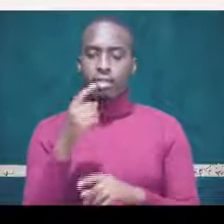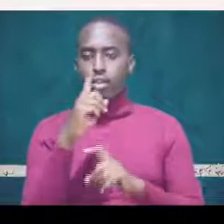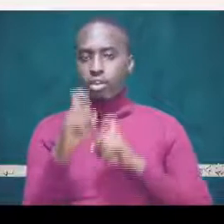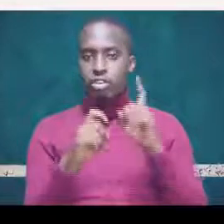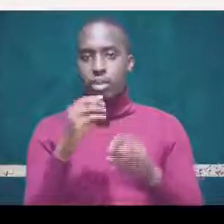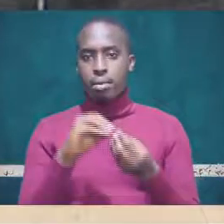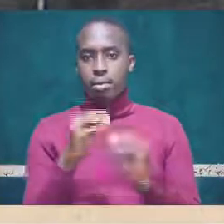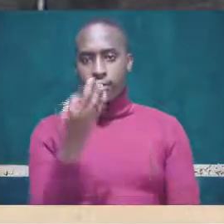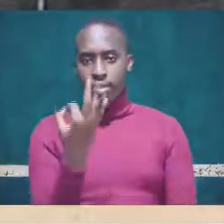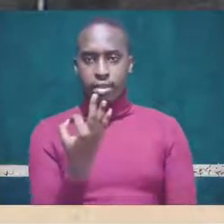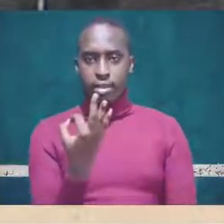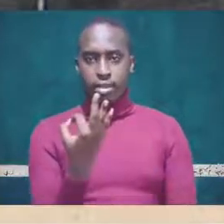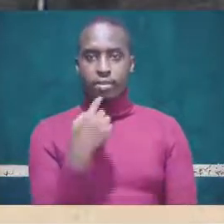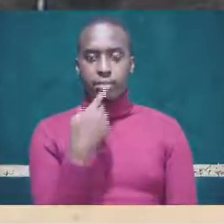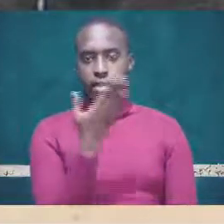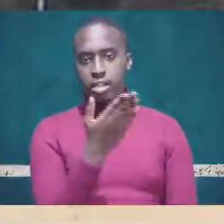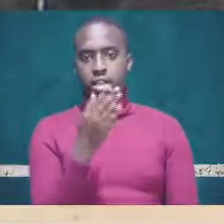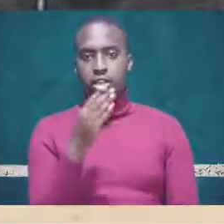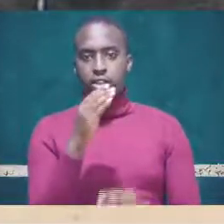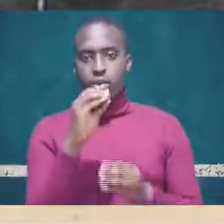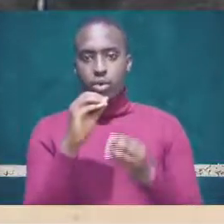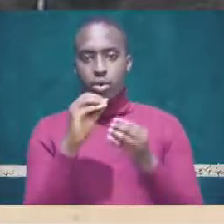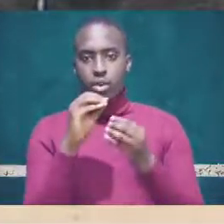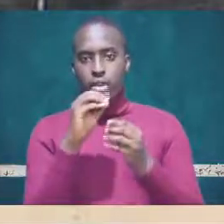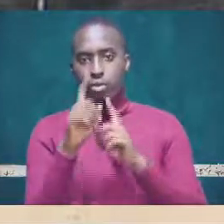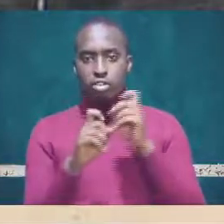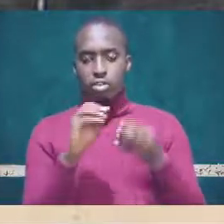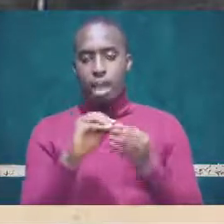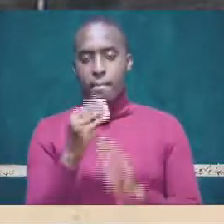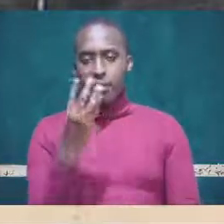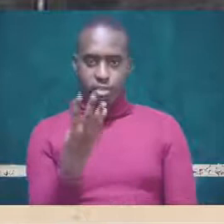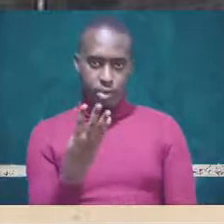3. So this is question number 4.